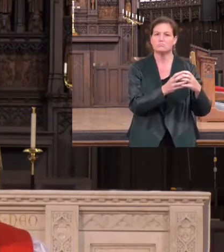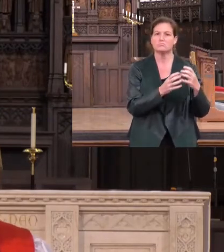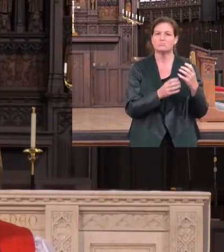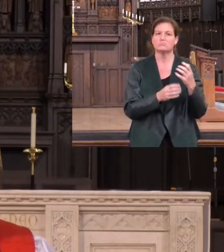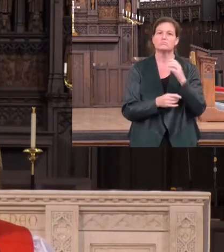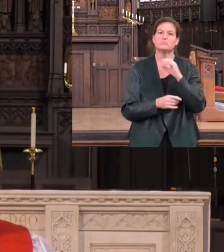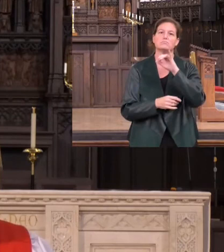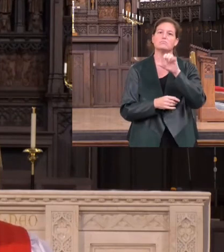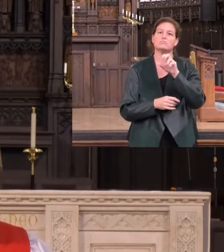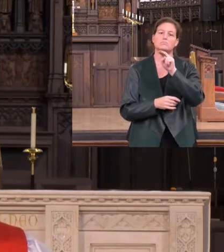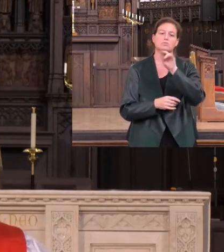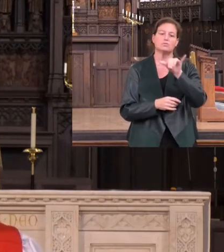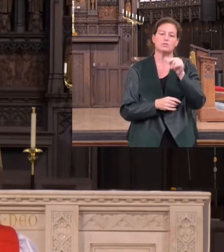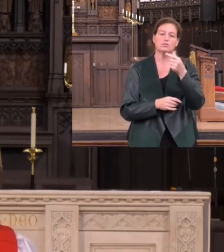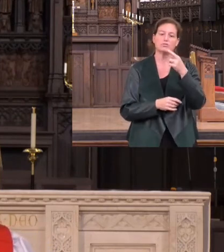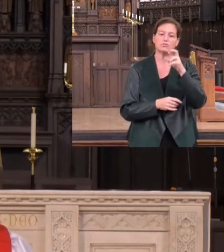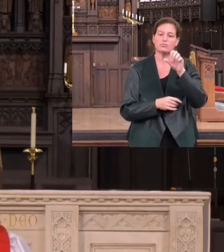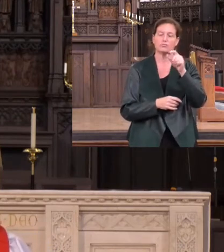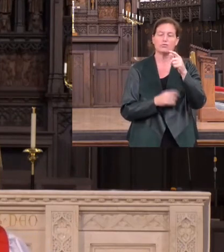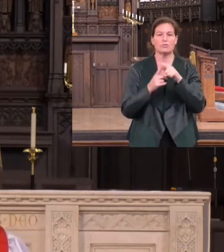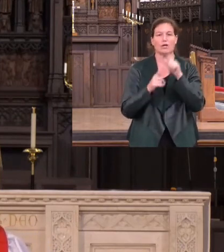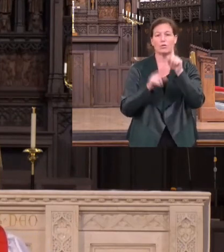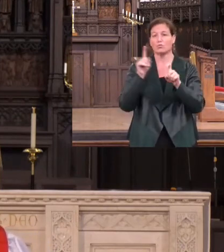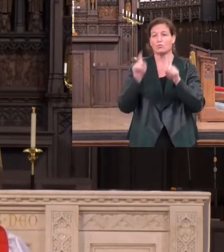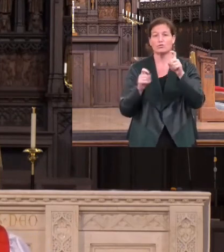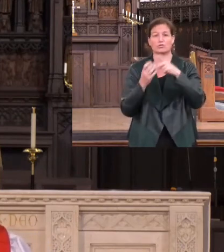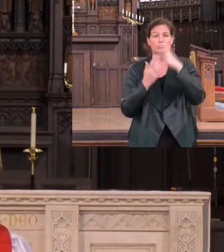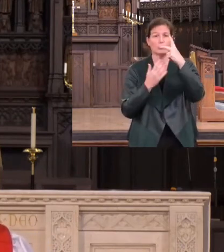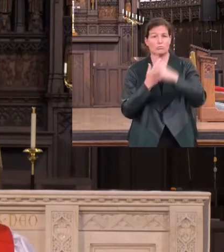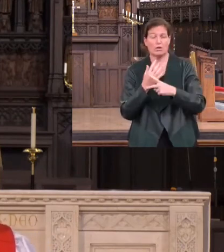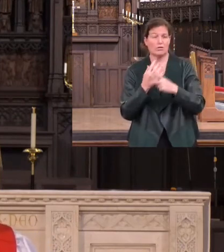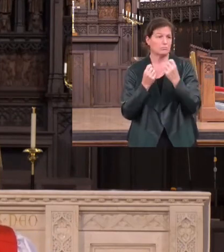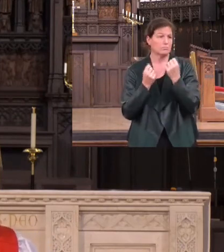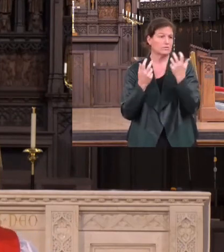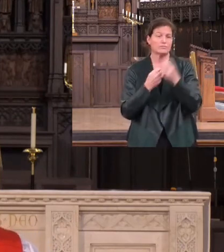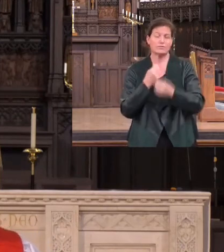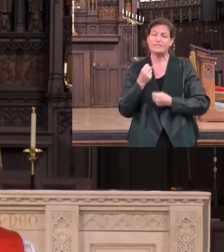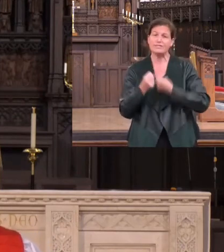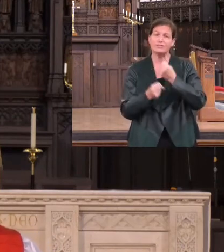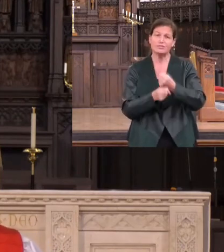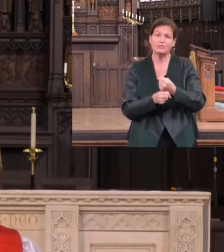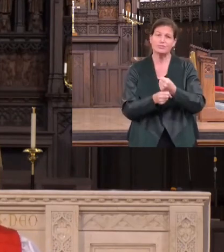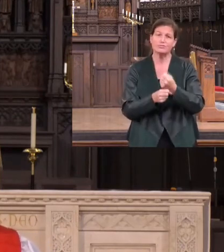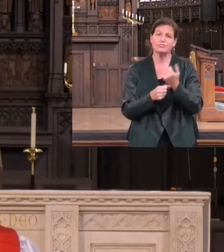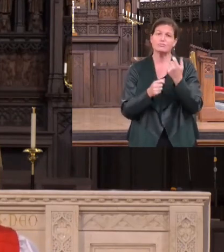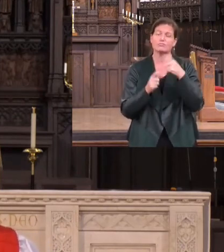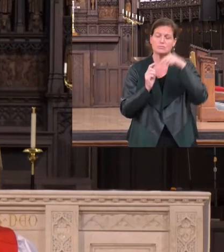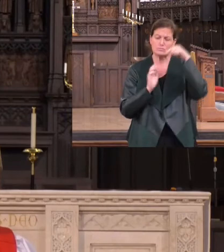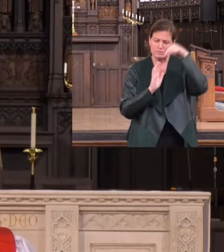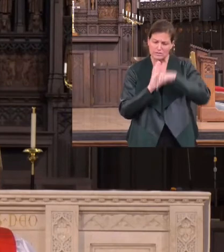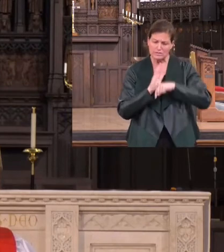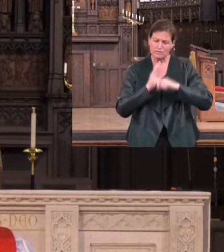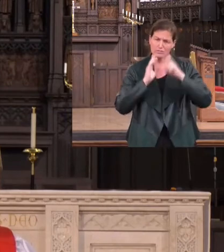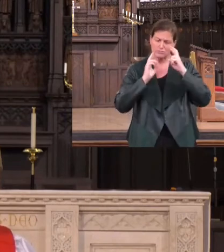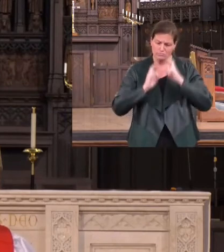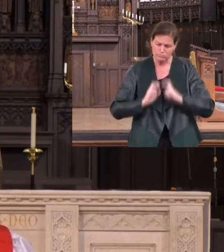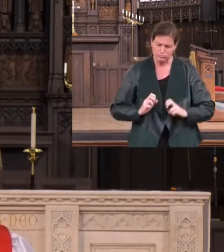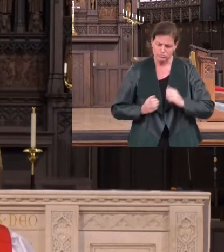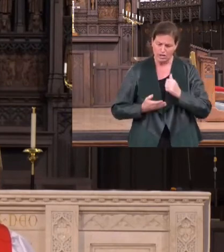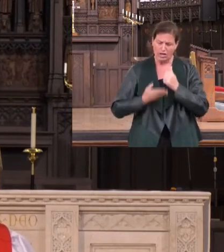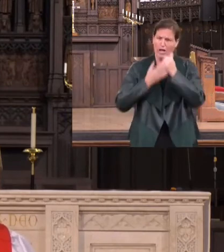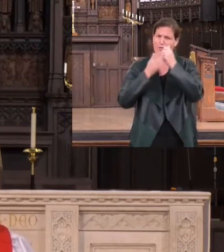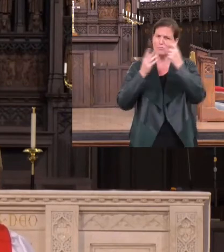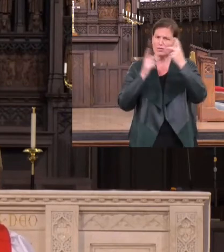Jenny Gregg has led the Loving the Questions program for several years. It's an in-depth process to help participants